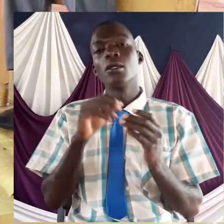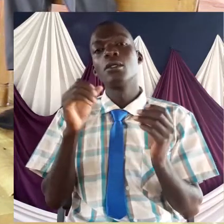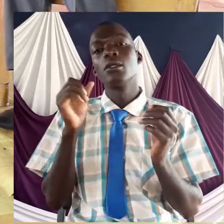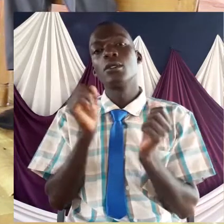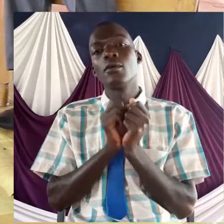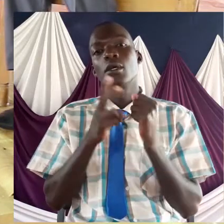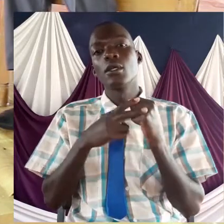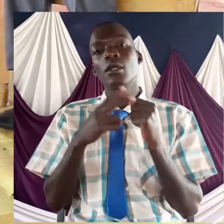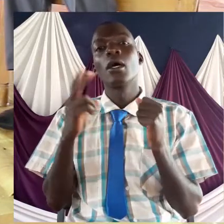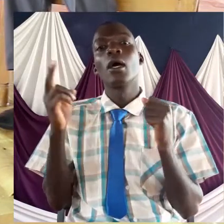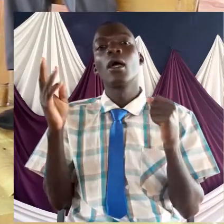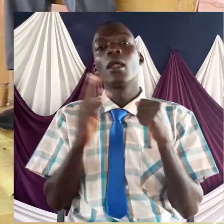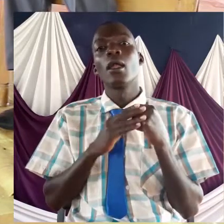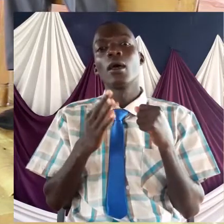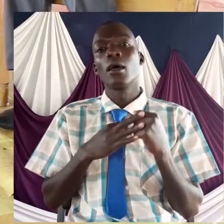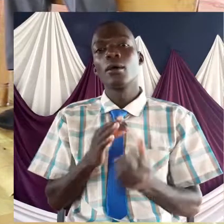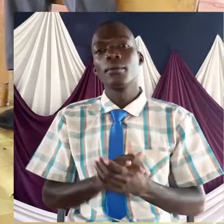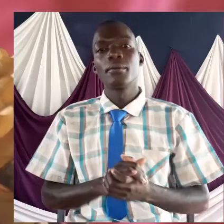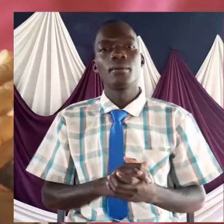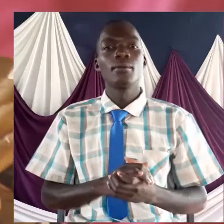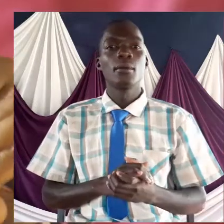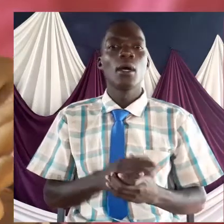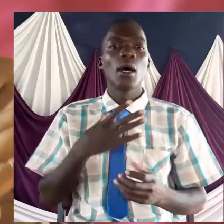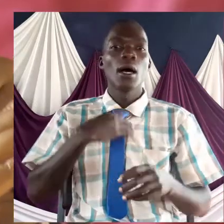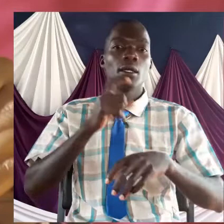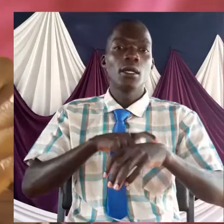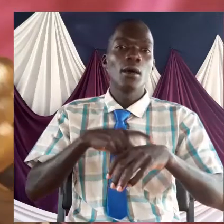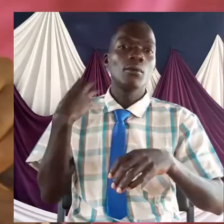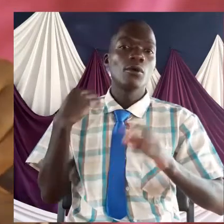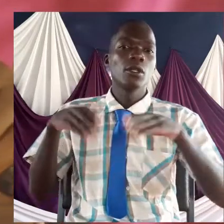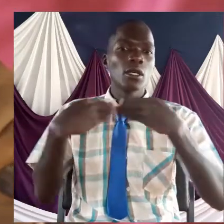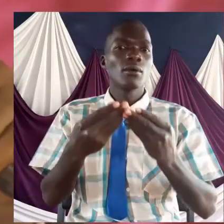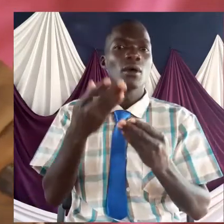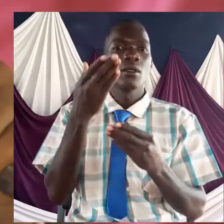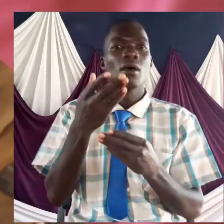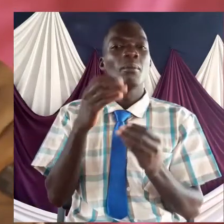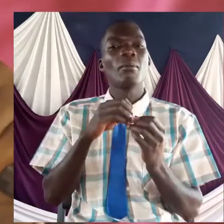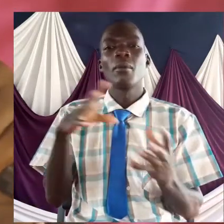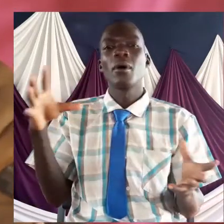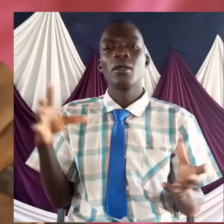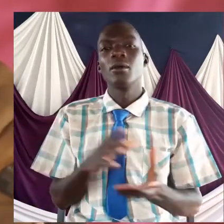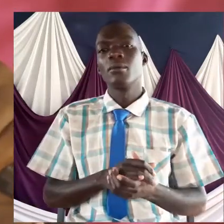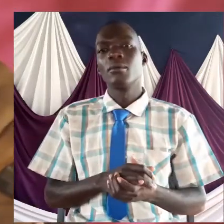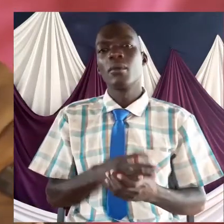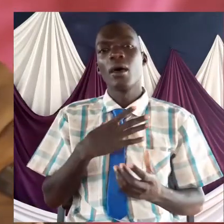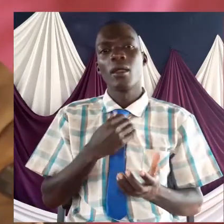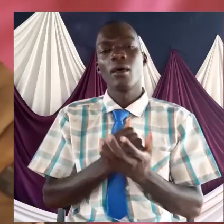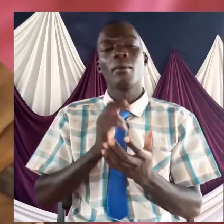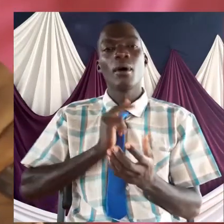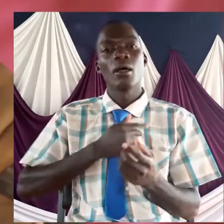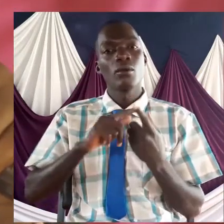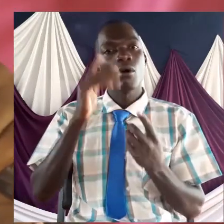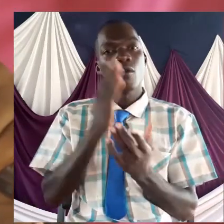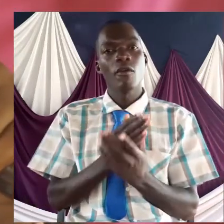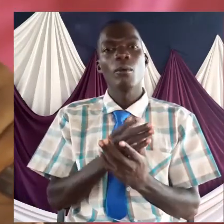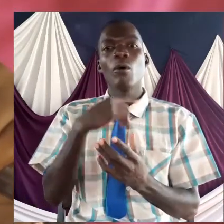1798. Mm-hmm. The timing is given there, March, mm-hmm. and help us to confirm who